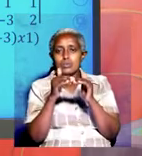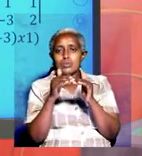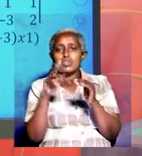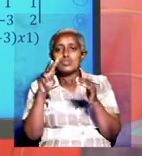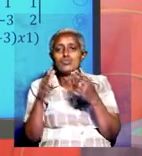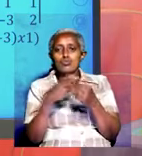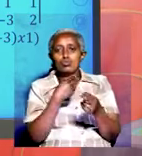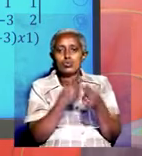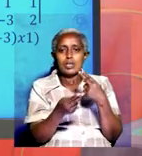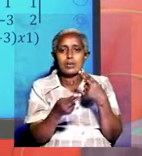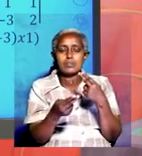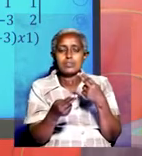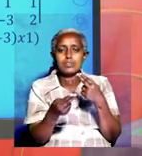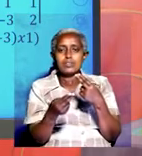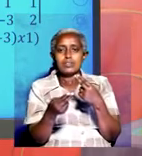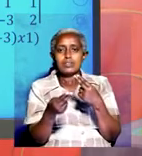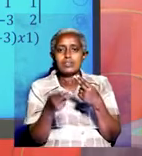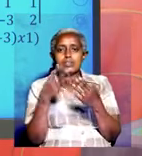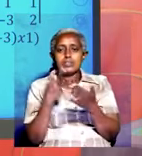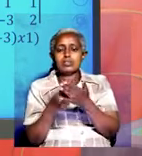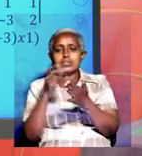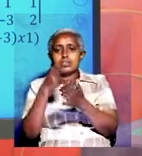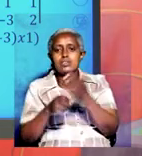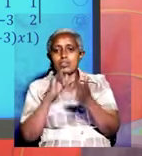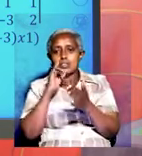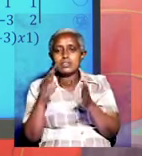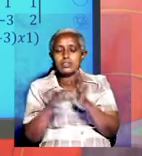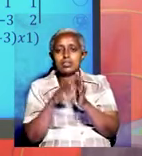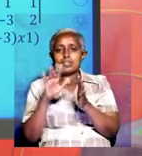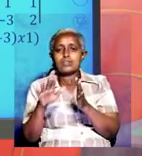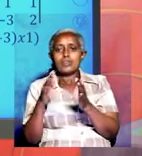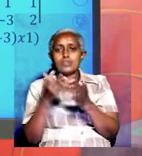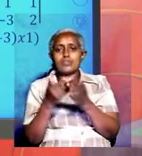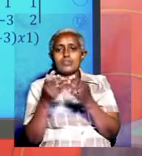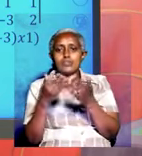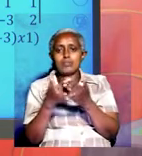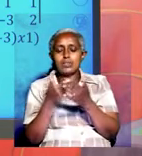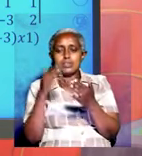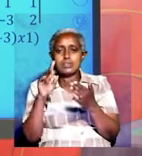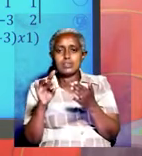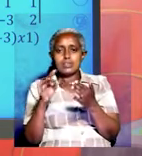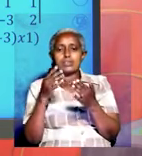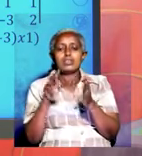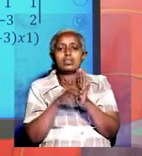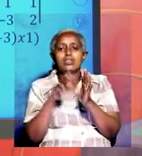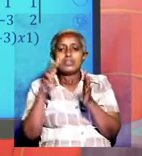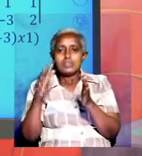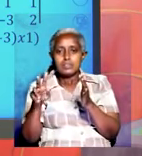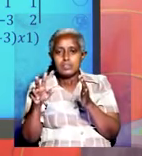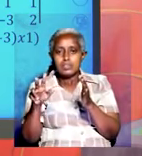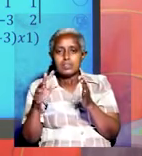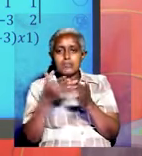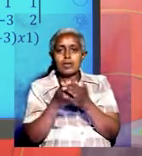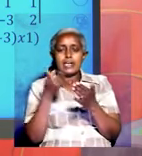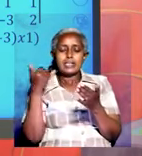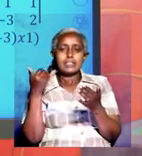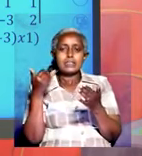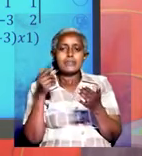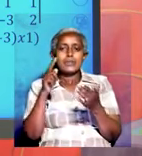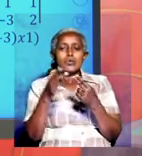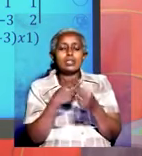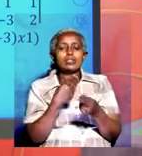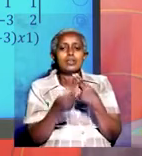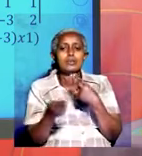2 times this result is negative 5 minus 8, it is negative 3 minus